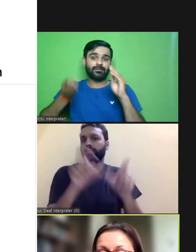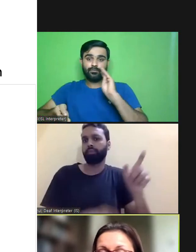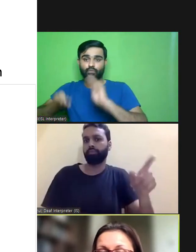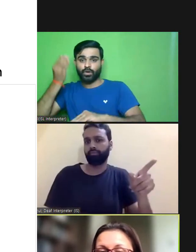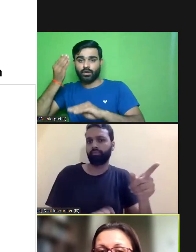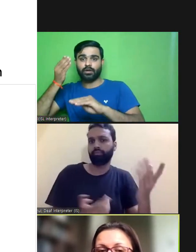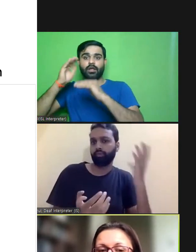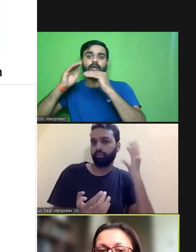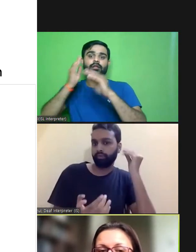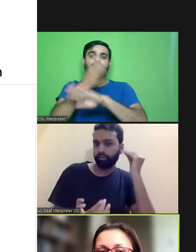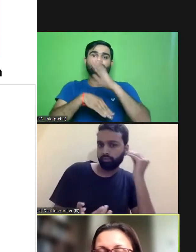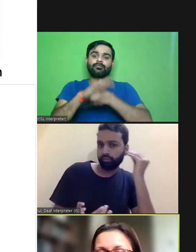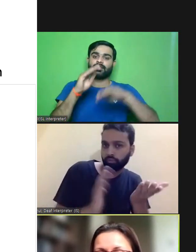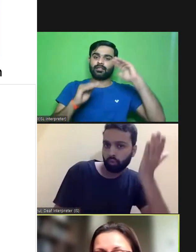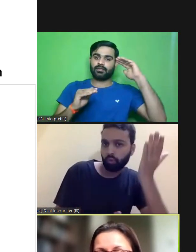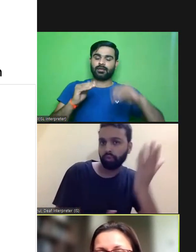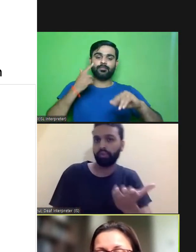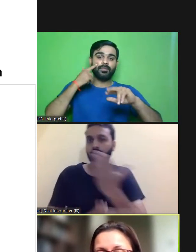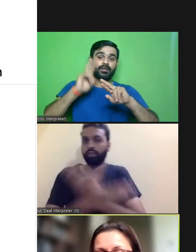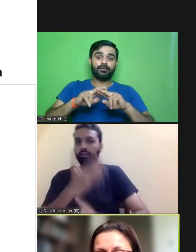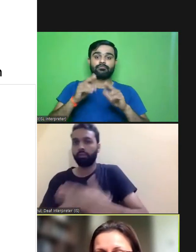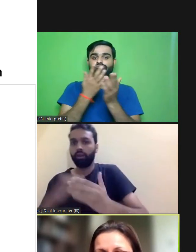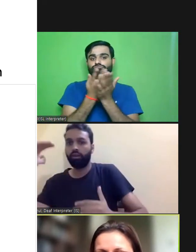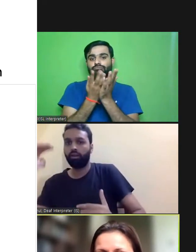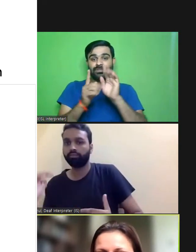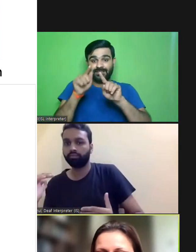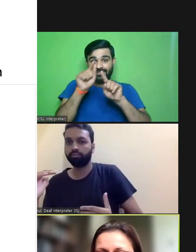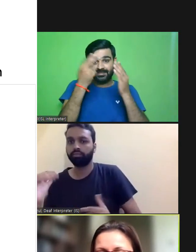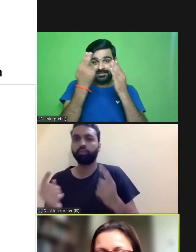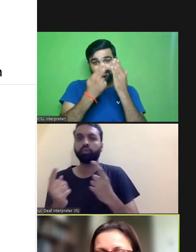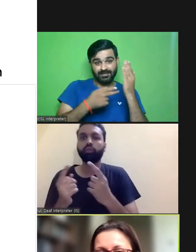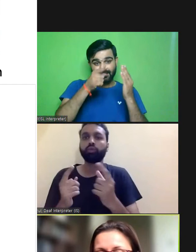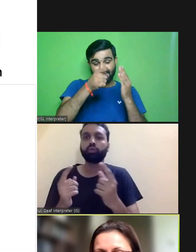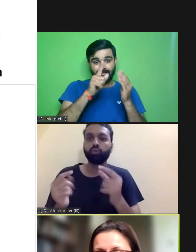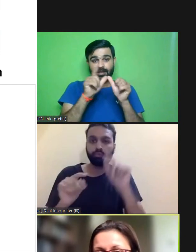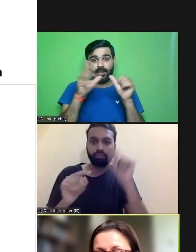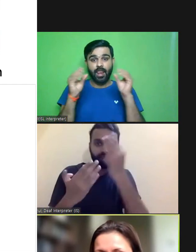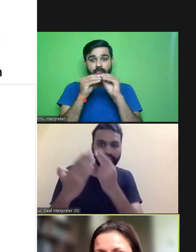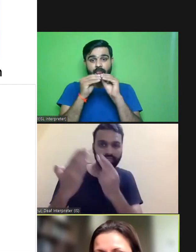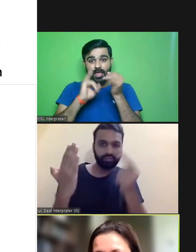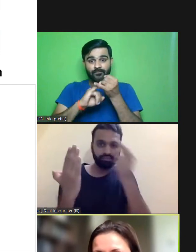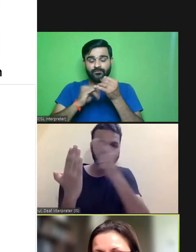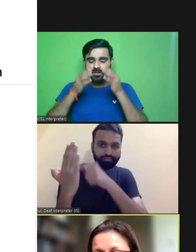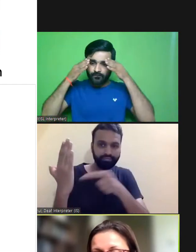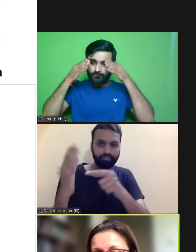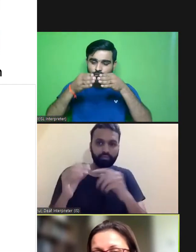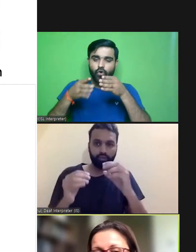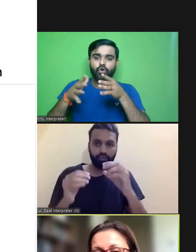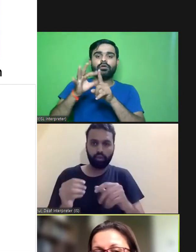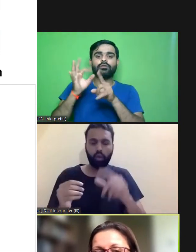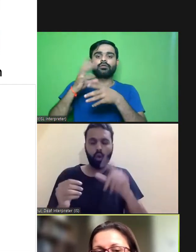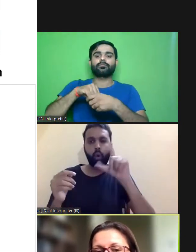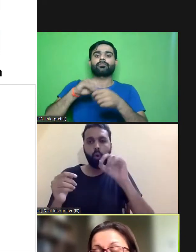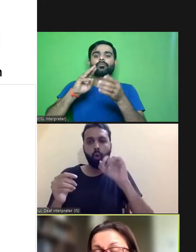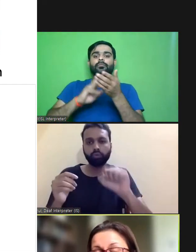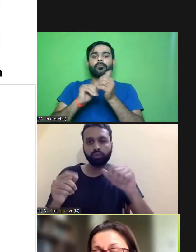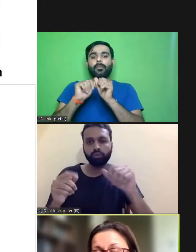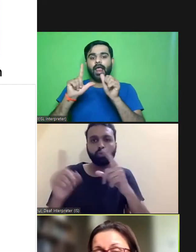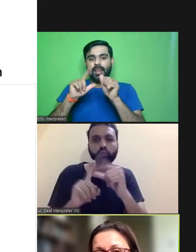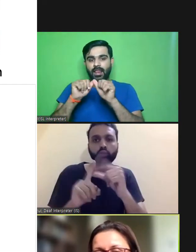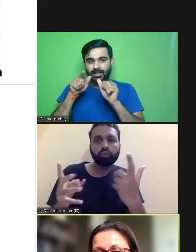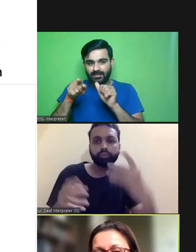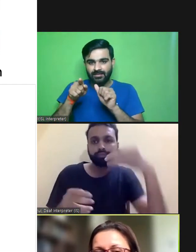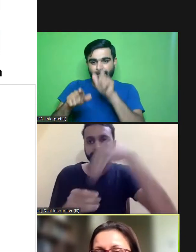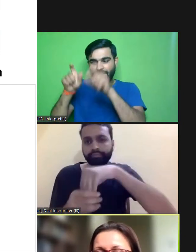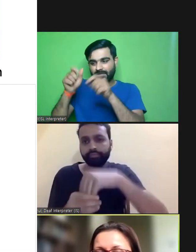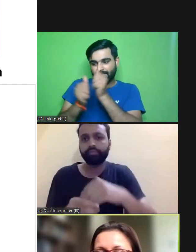indicators. It is important in the graph in the left side that it represents the deprivations in Guatemala and for persons with